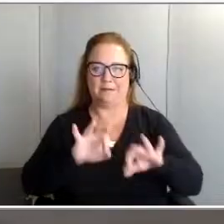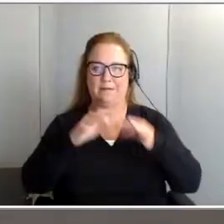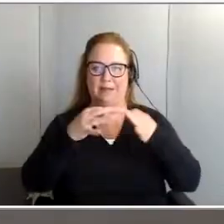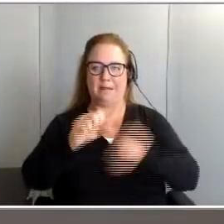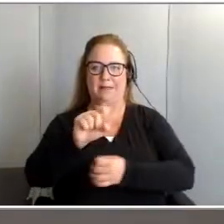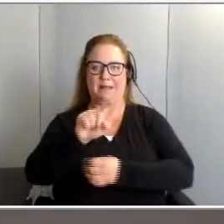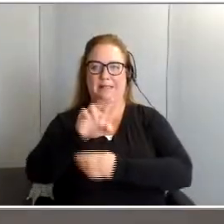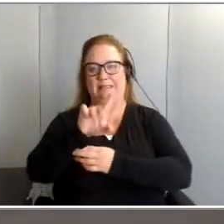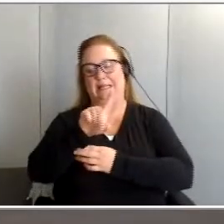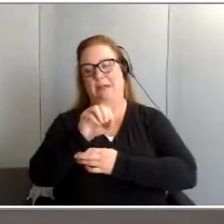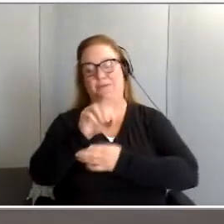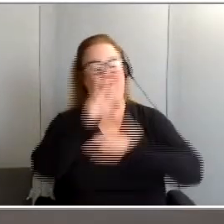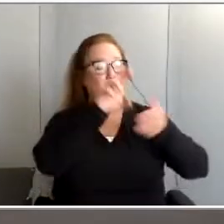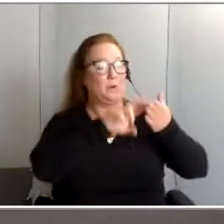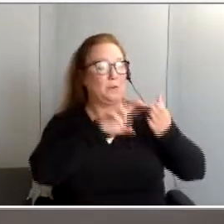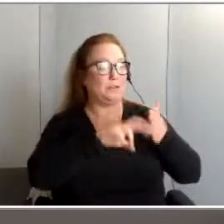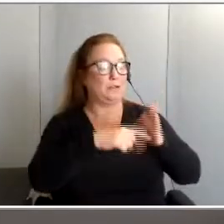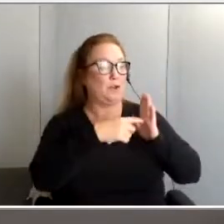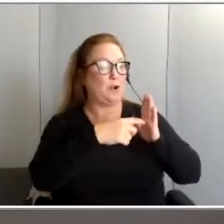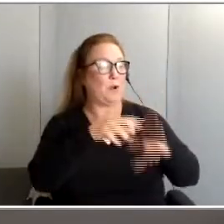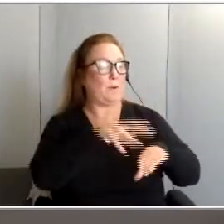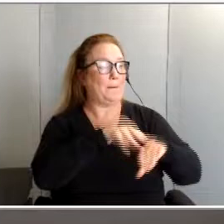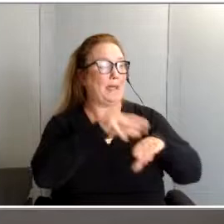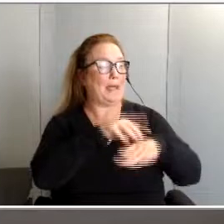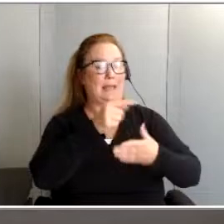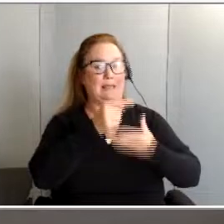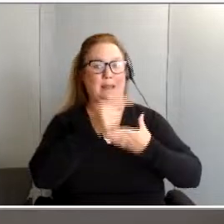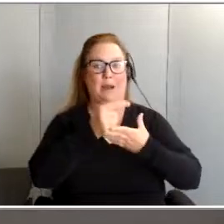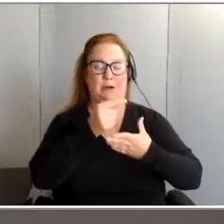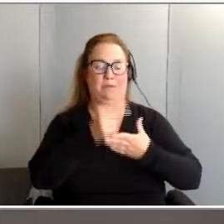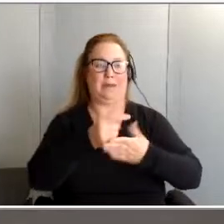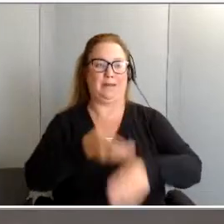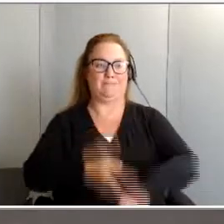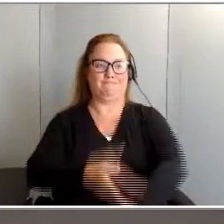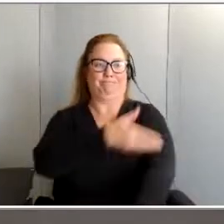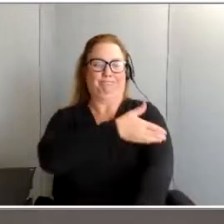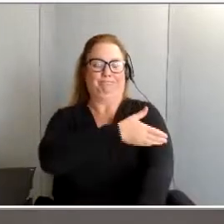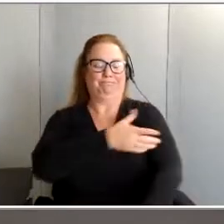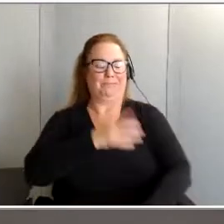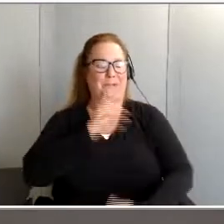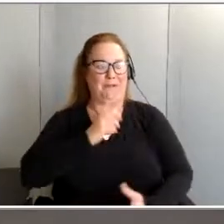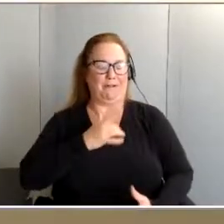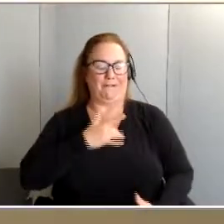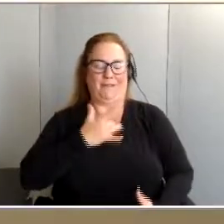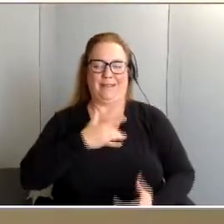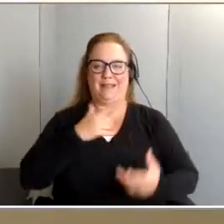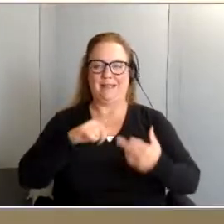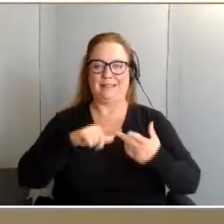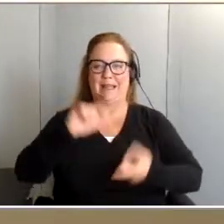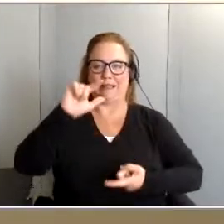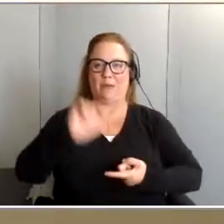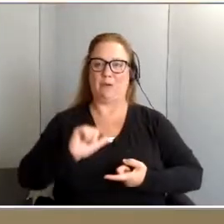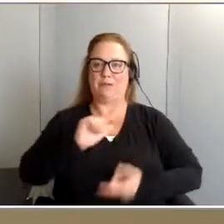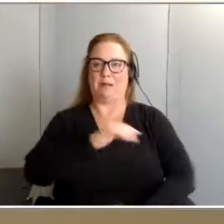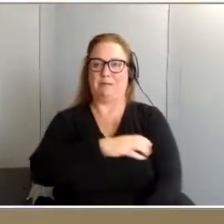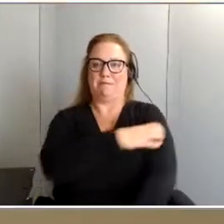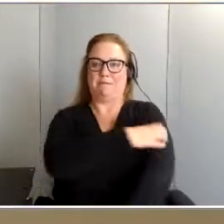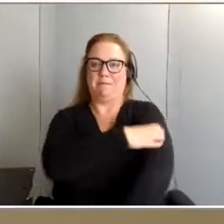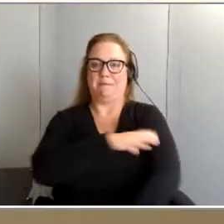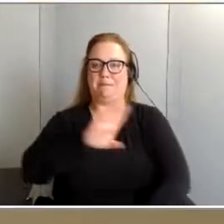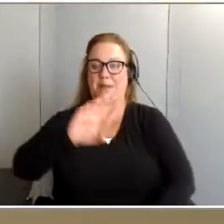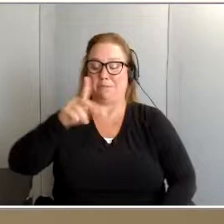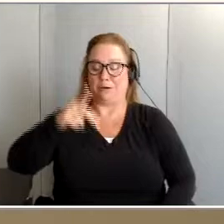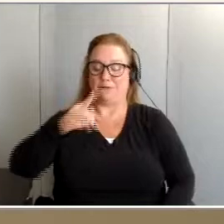Research shows pet therapy helps lift spirits and lower blood pressure when used on some patients. So for adults and kids, it can provide